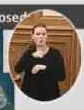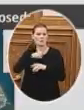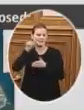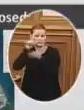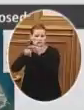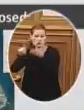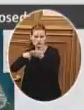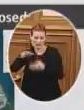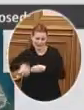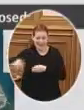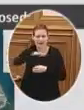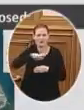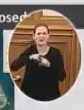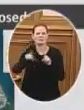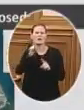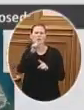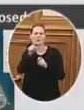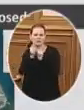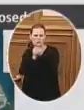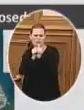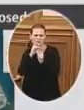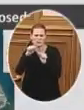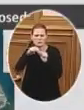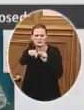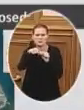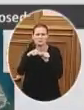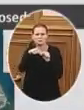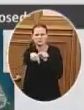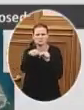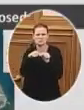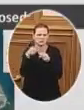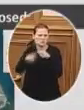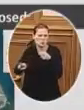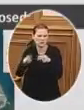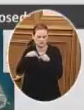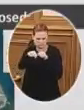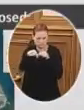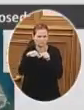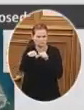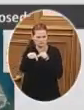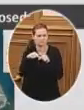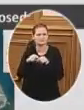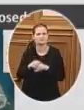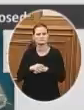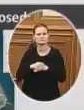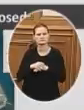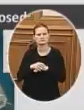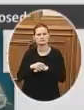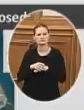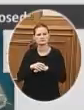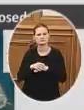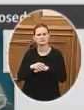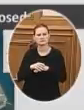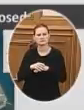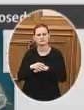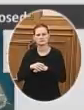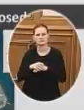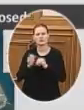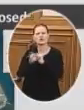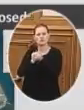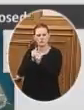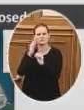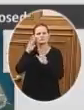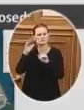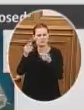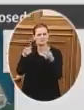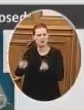and Pier 27, 29, and along the northern waterfront of San Francisco. So that really will be where the races are expected to happen,